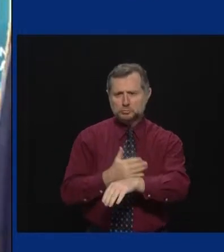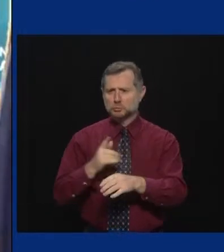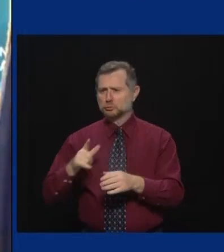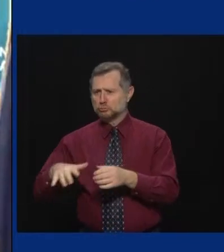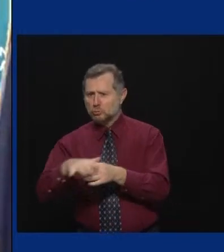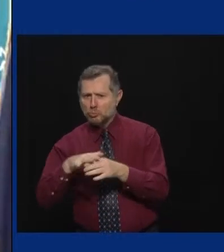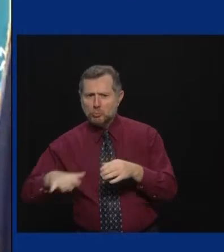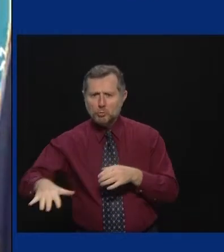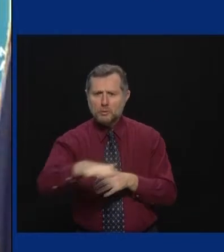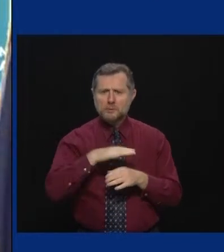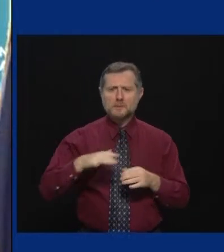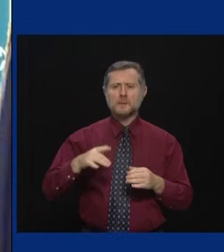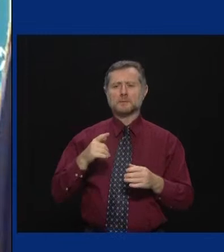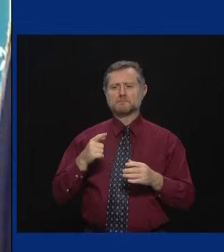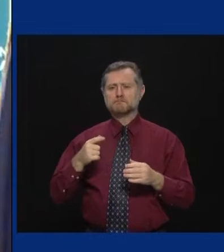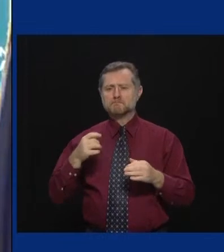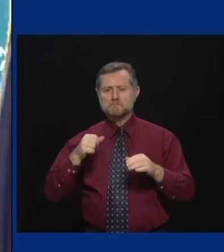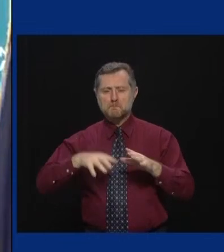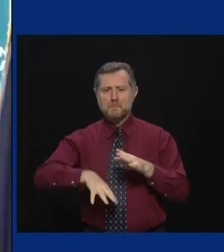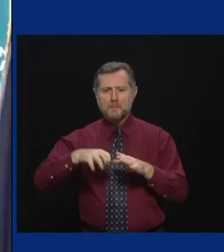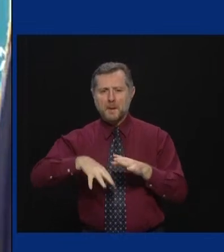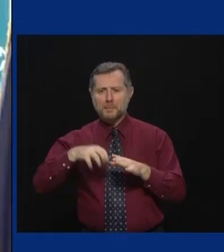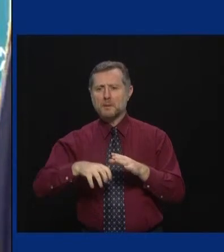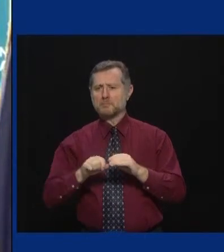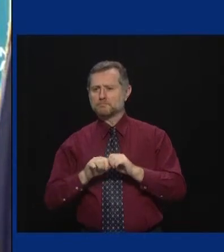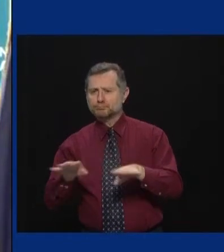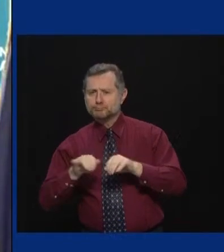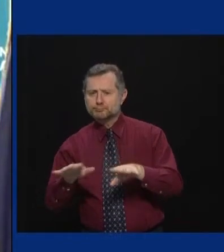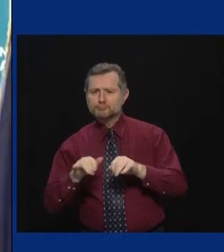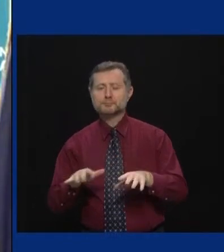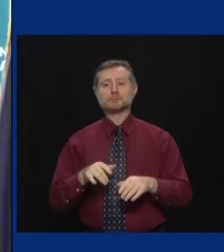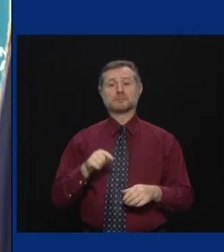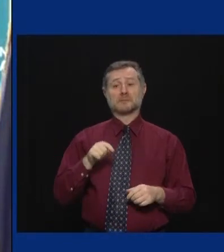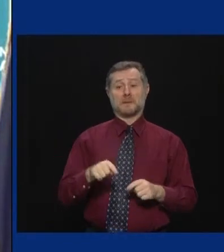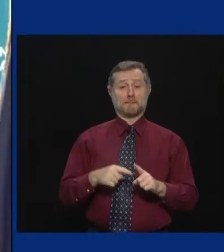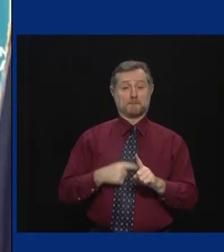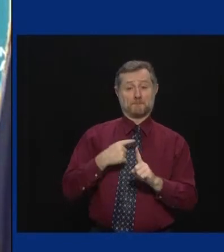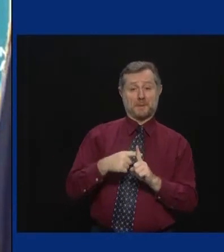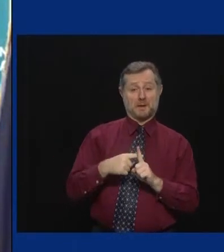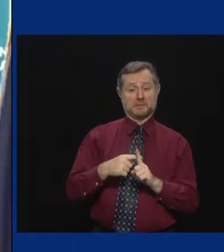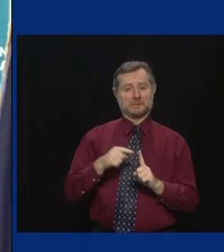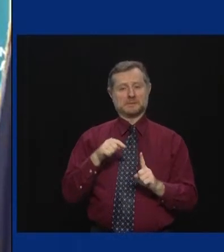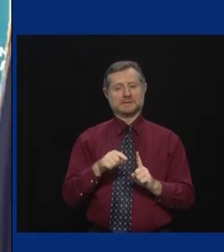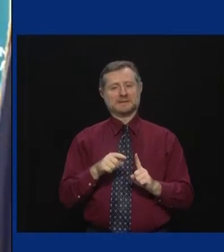just up the hill from us, as well as the digitization of the first turbine unit